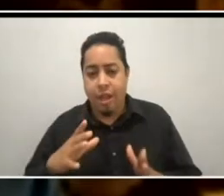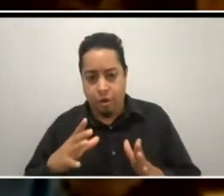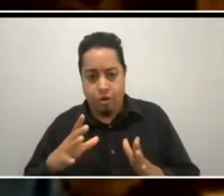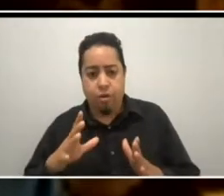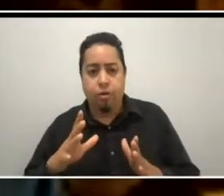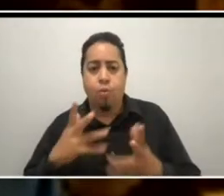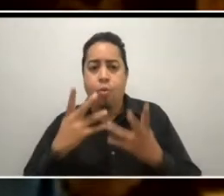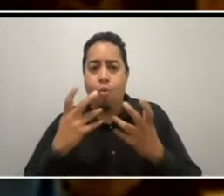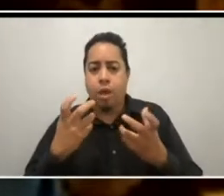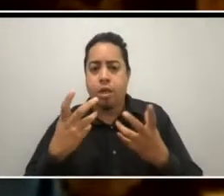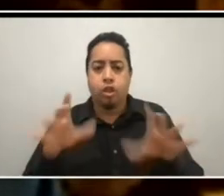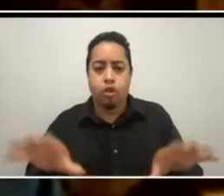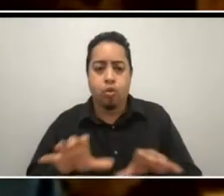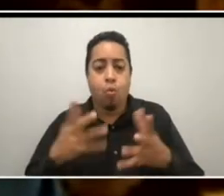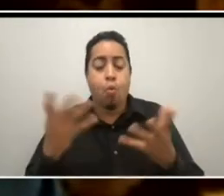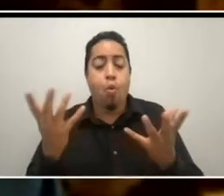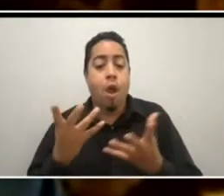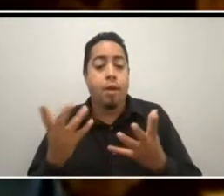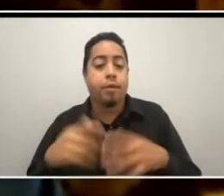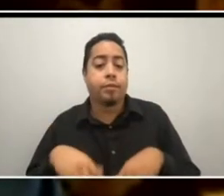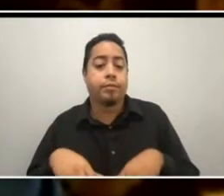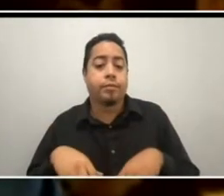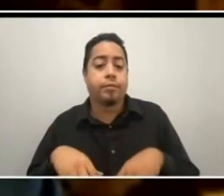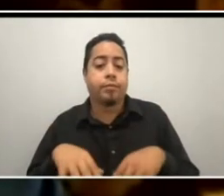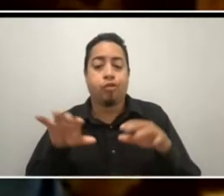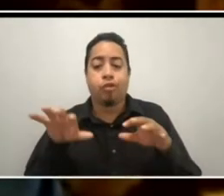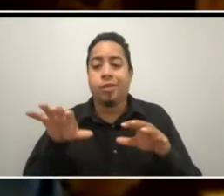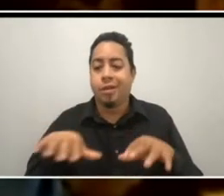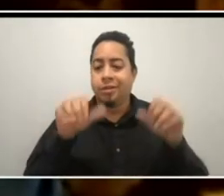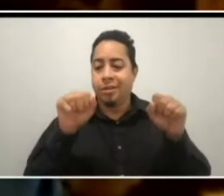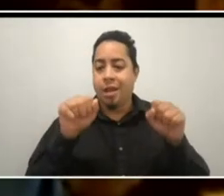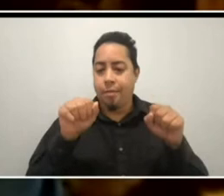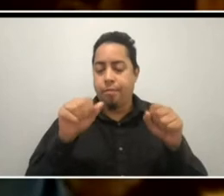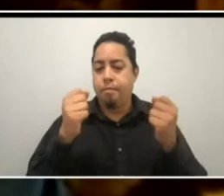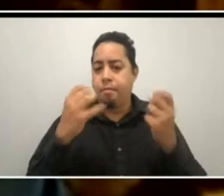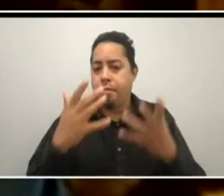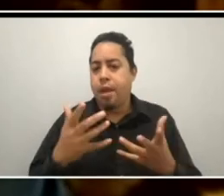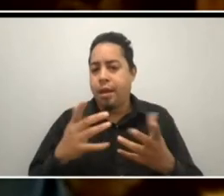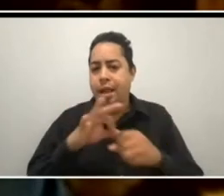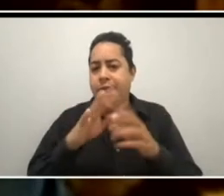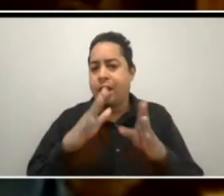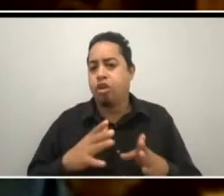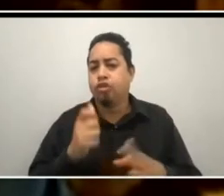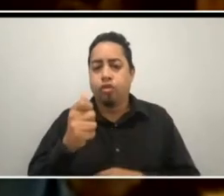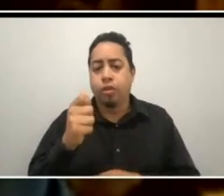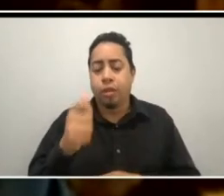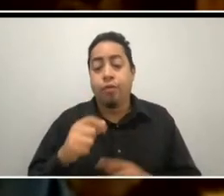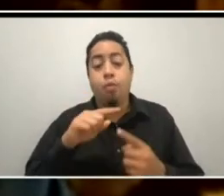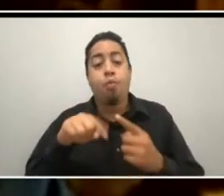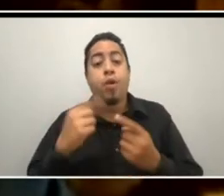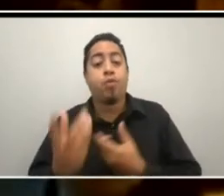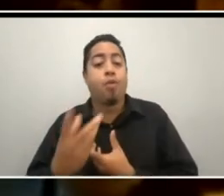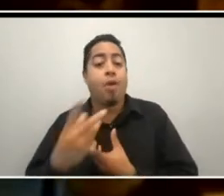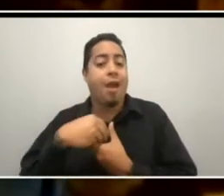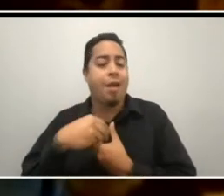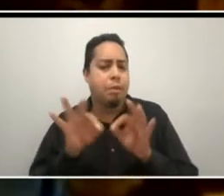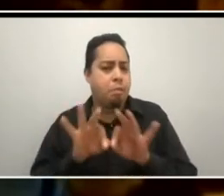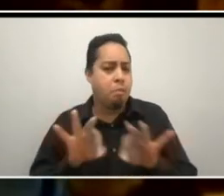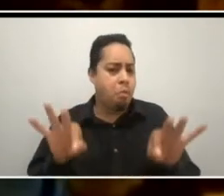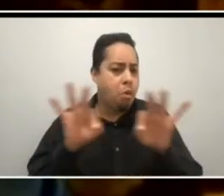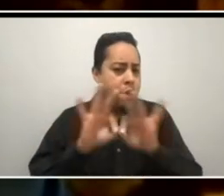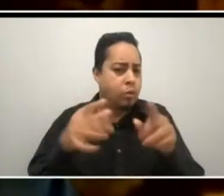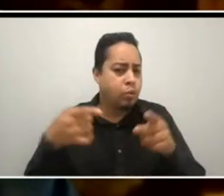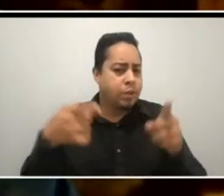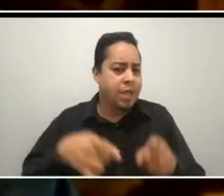do, which is to adopt a slate of electors yourselves. And when you add in the mix of the significant statistical anomalies